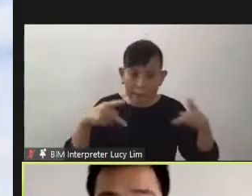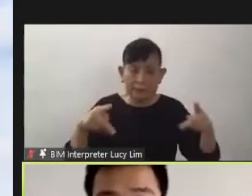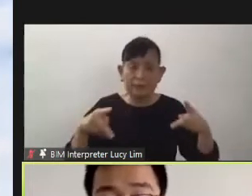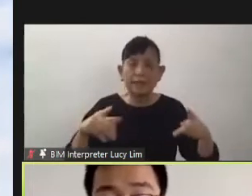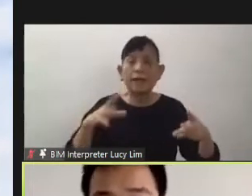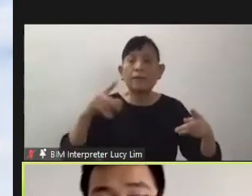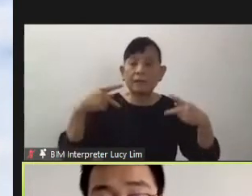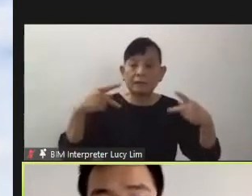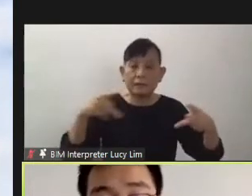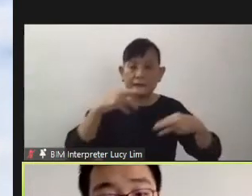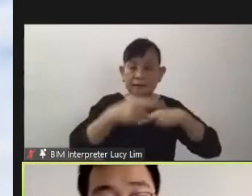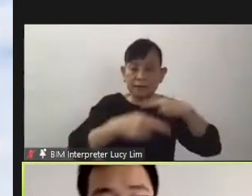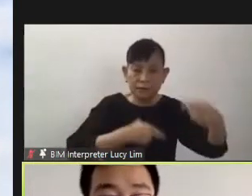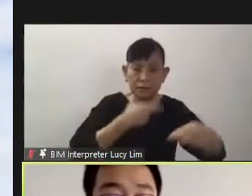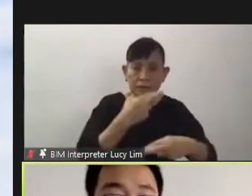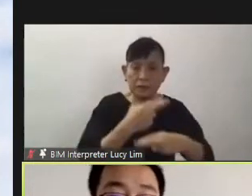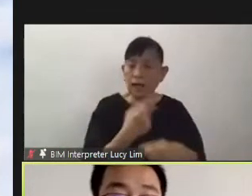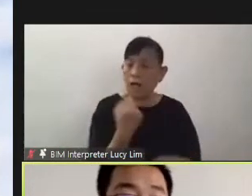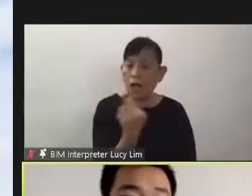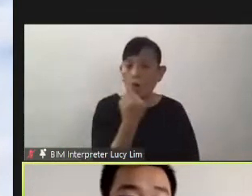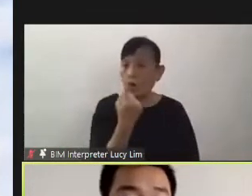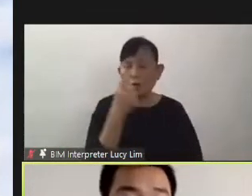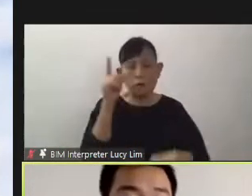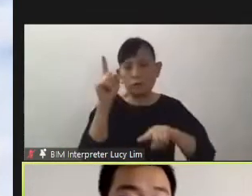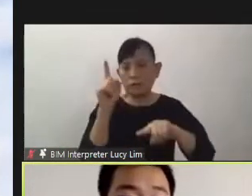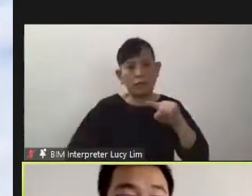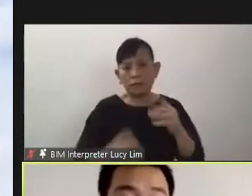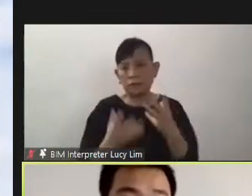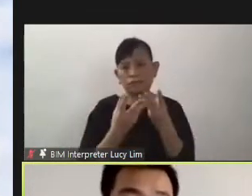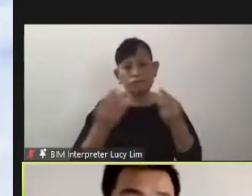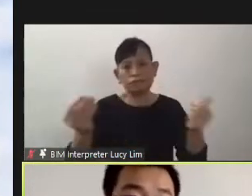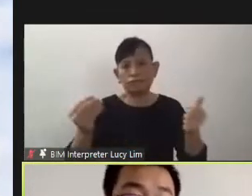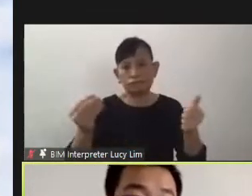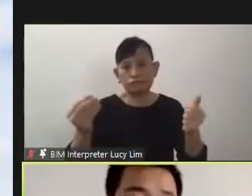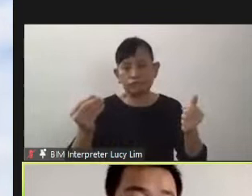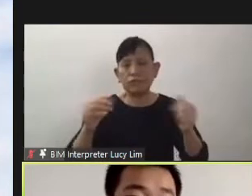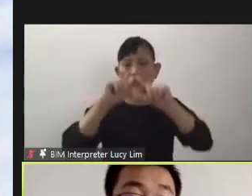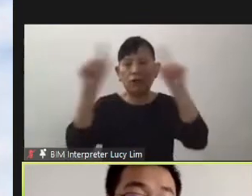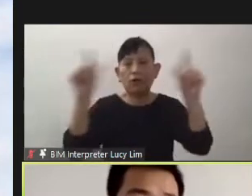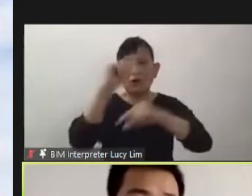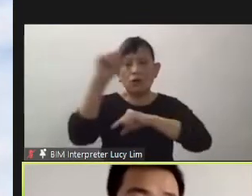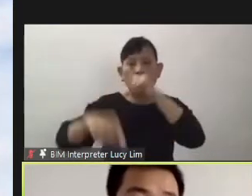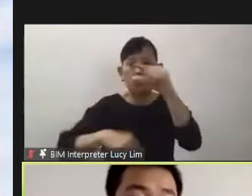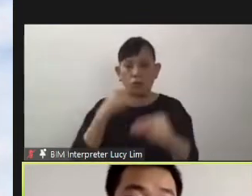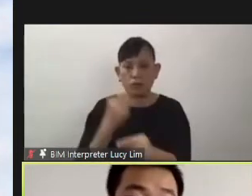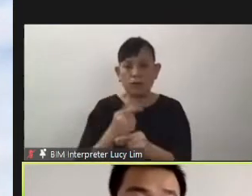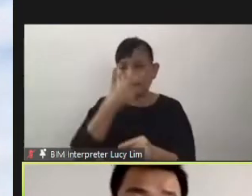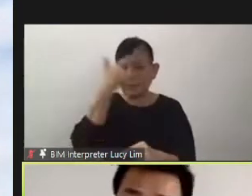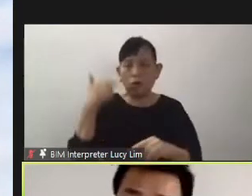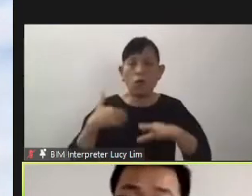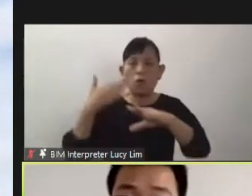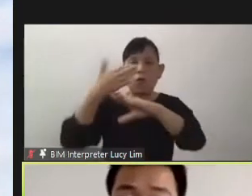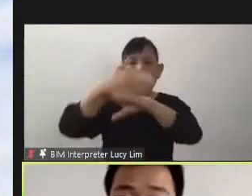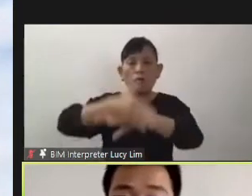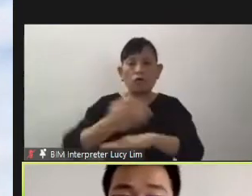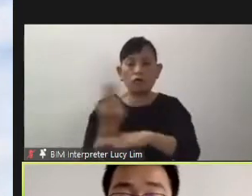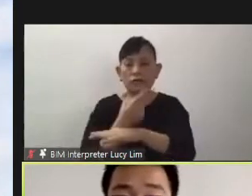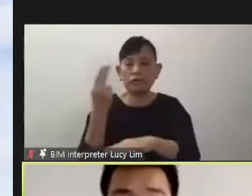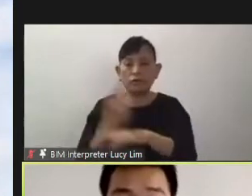plastic recycling alone cannot fix our global pollution fast enough. This is the problem, is overconsumption. So the